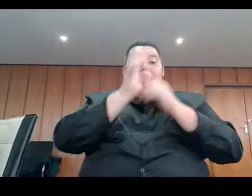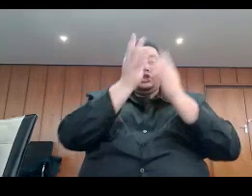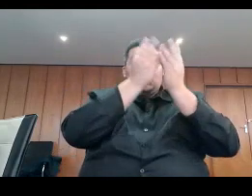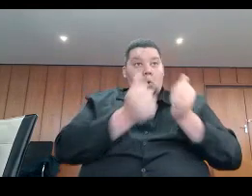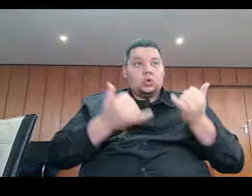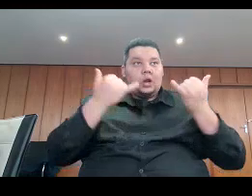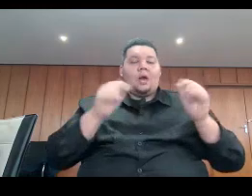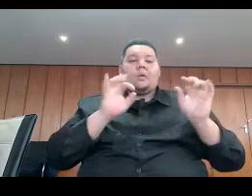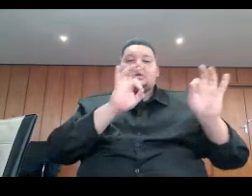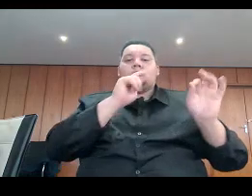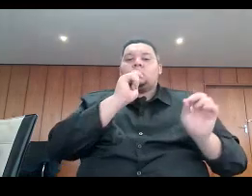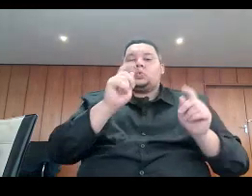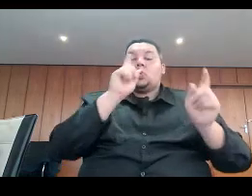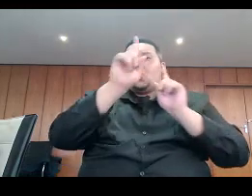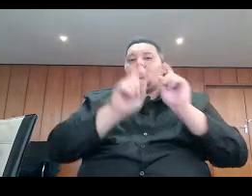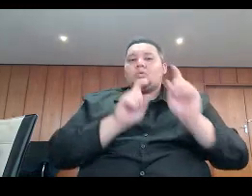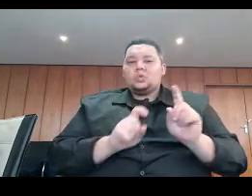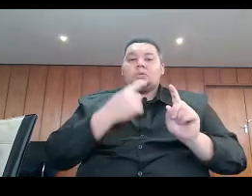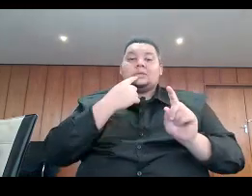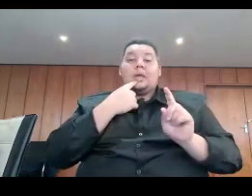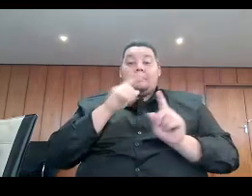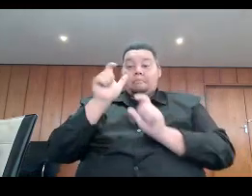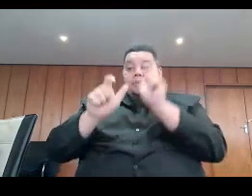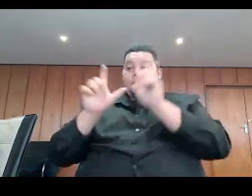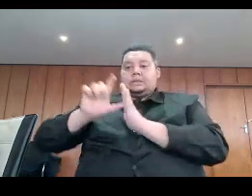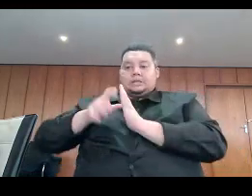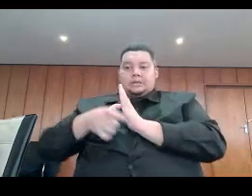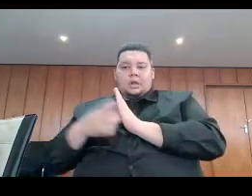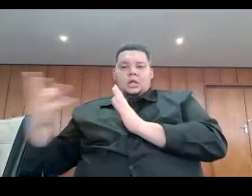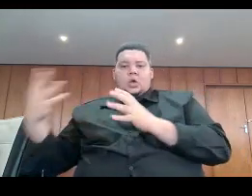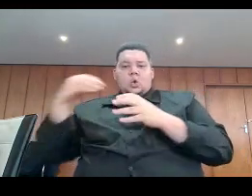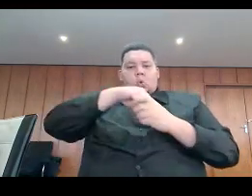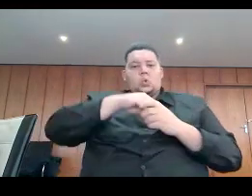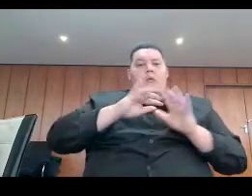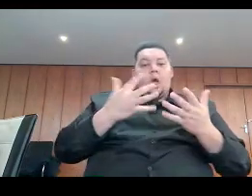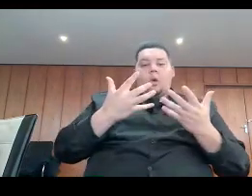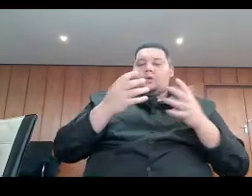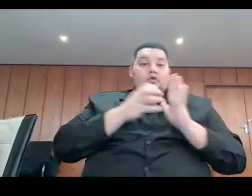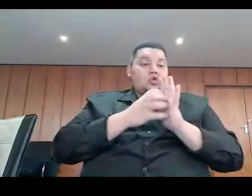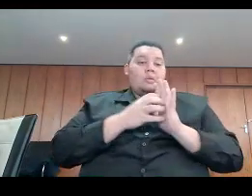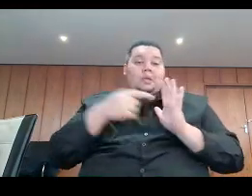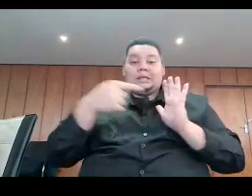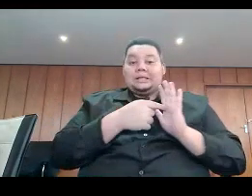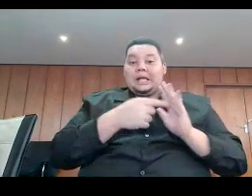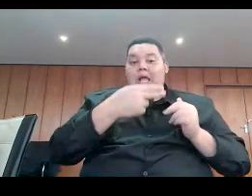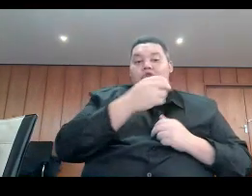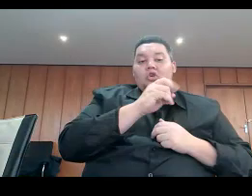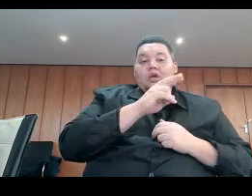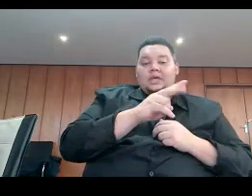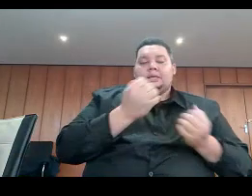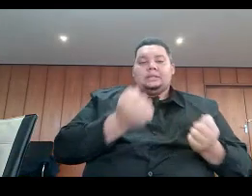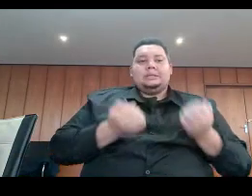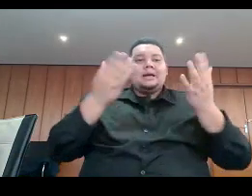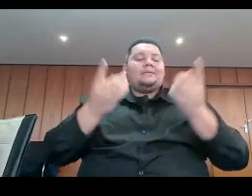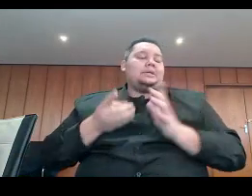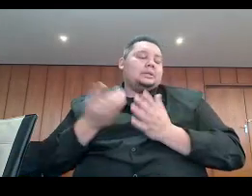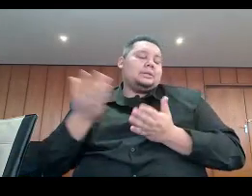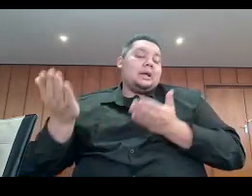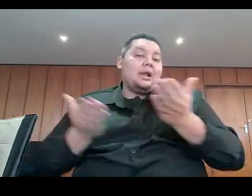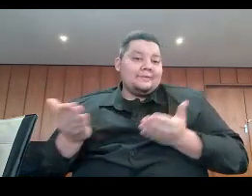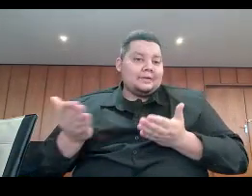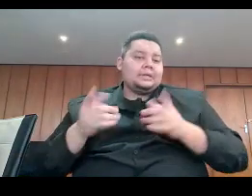the questions of how do we include persons with disabilities, for instance, in HIV service delivery. The same question